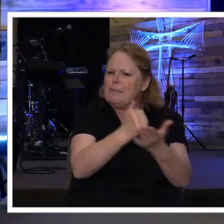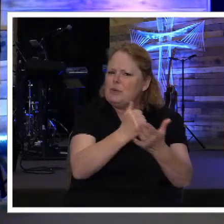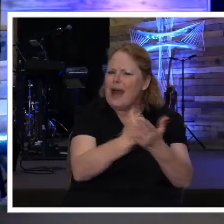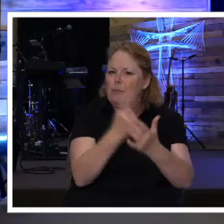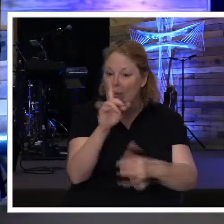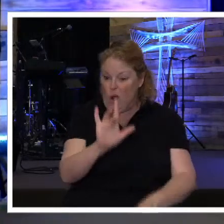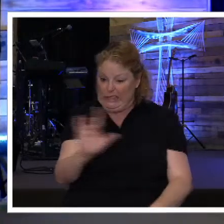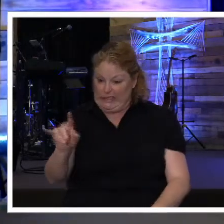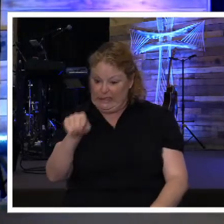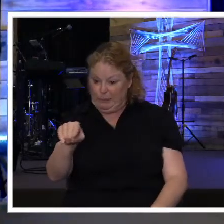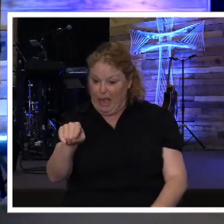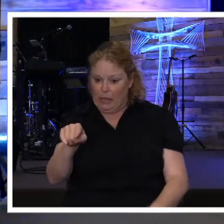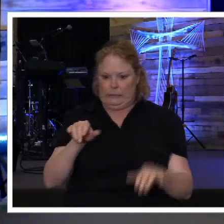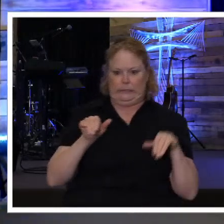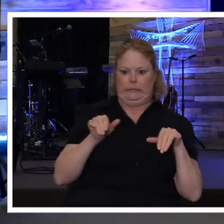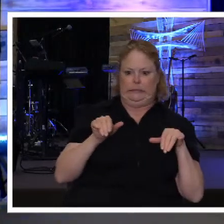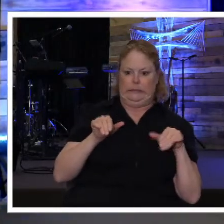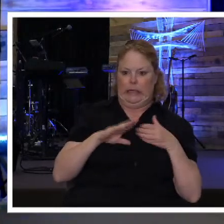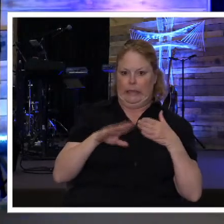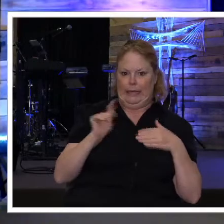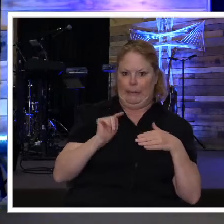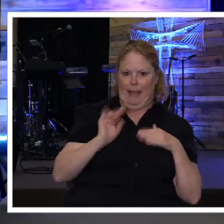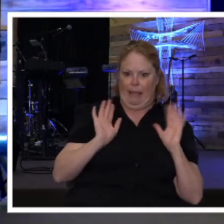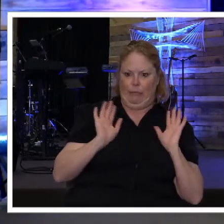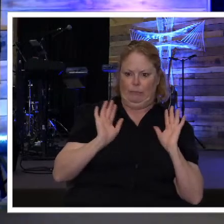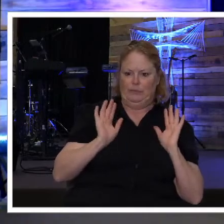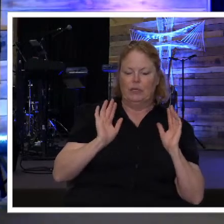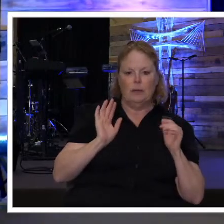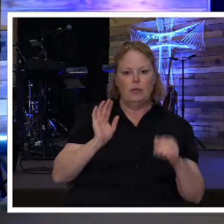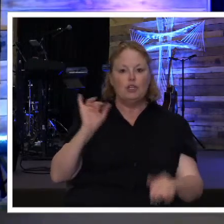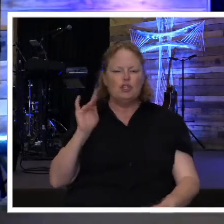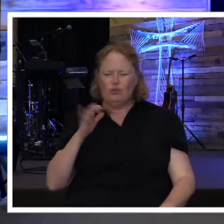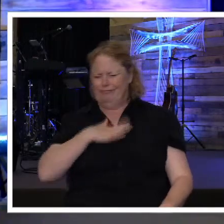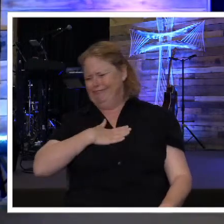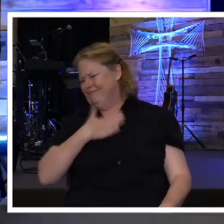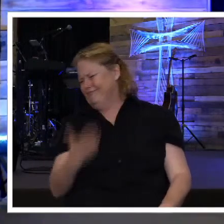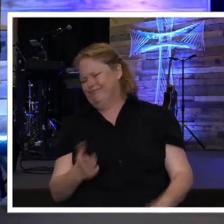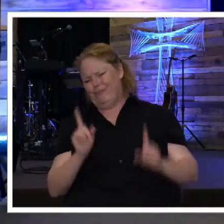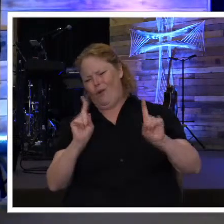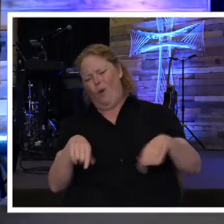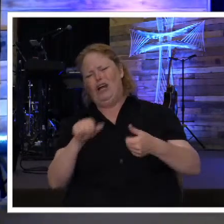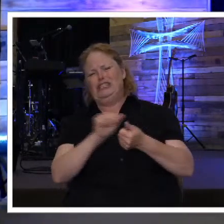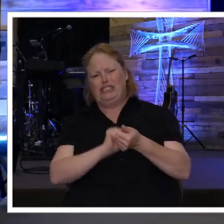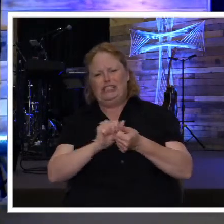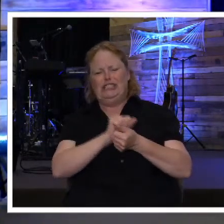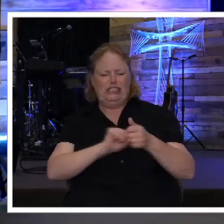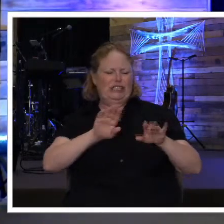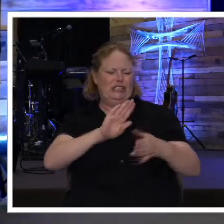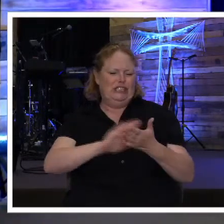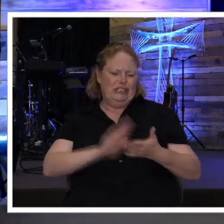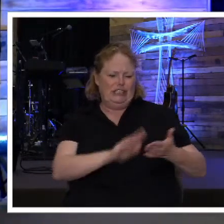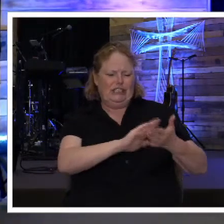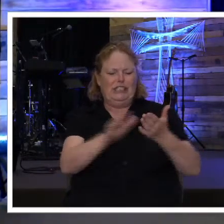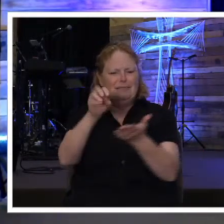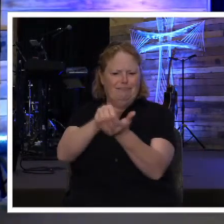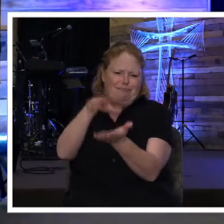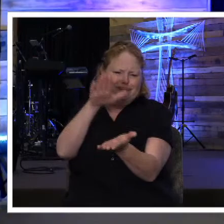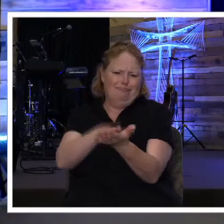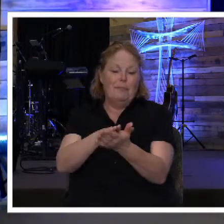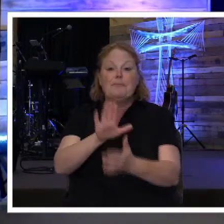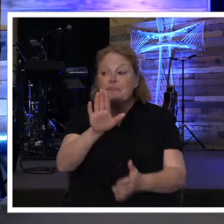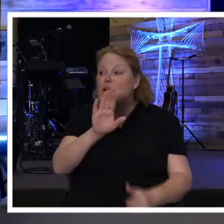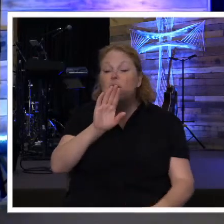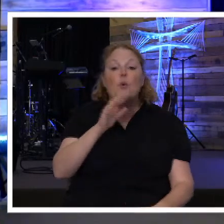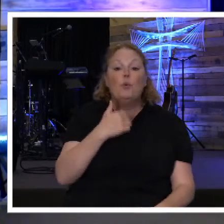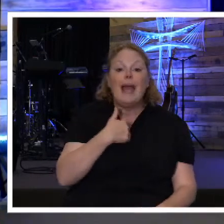for cleaning the bathrooms. June would be the one that would be the first one there to put her name on those things. In fact,